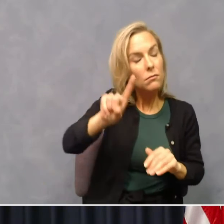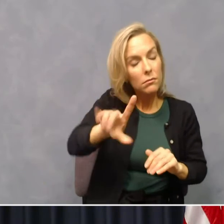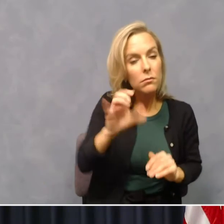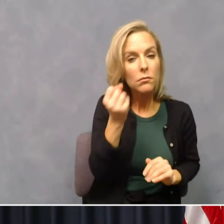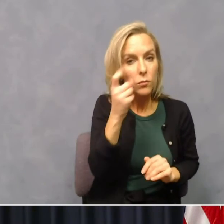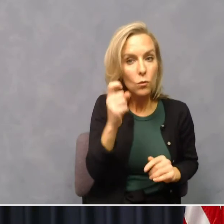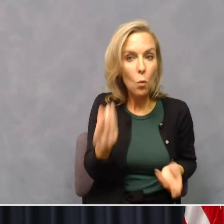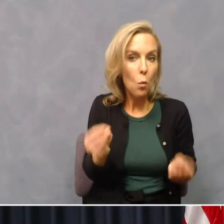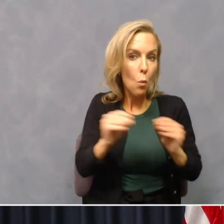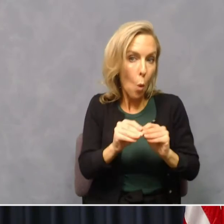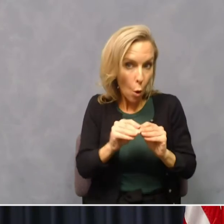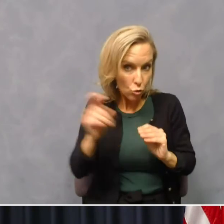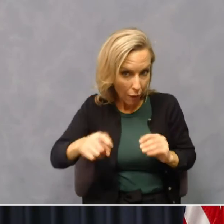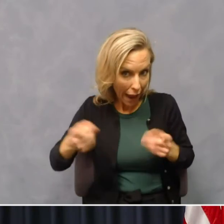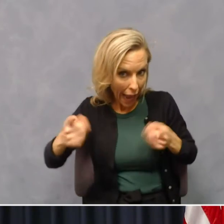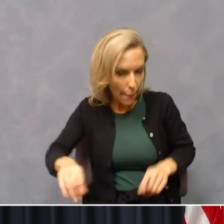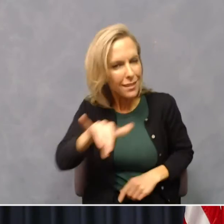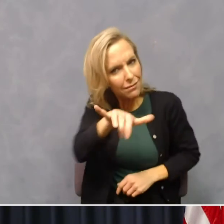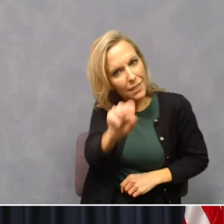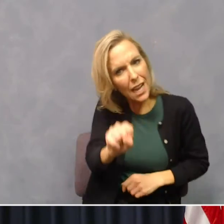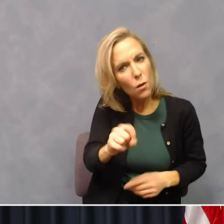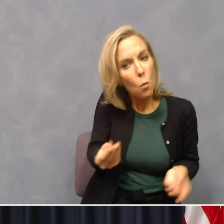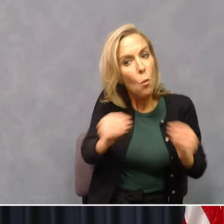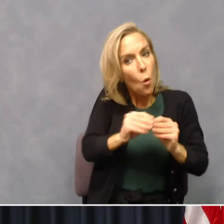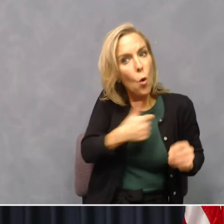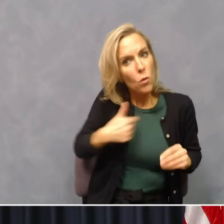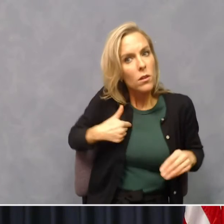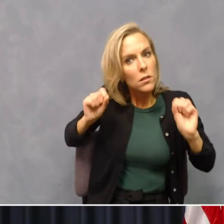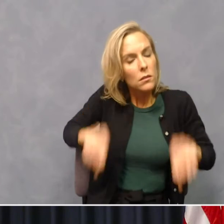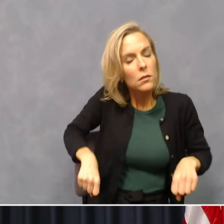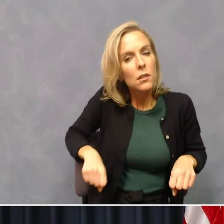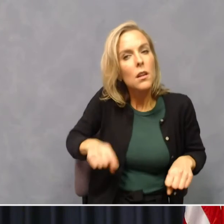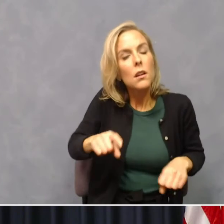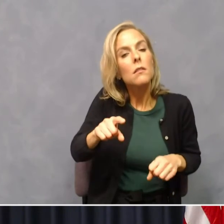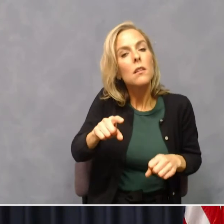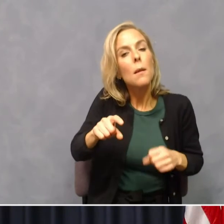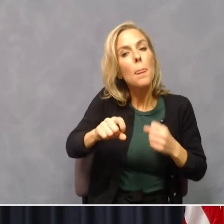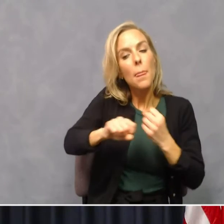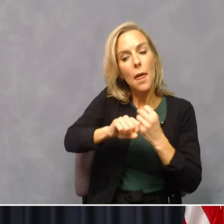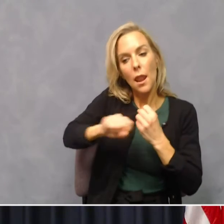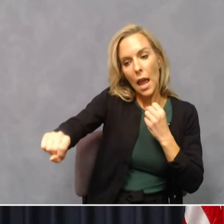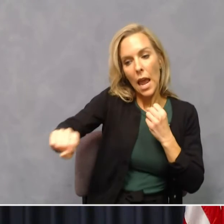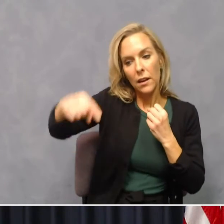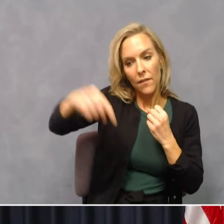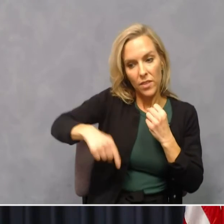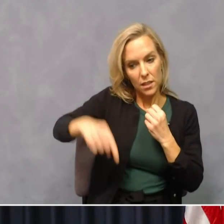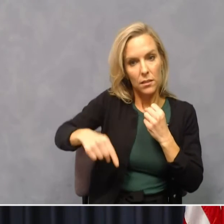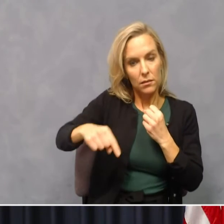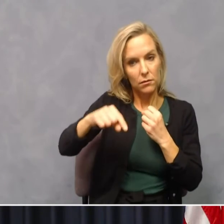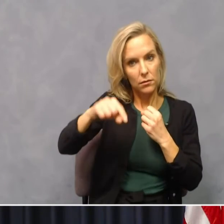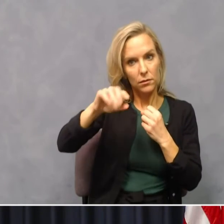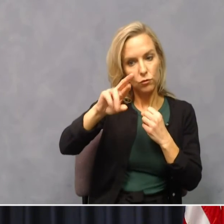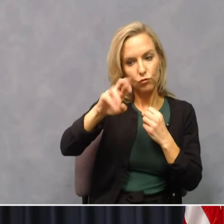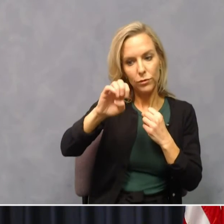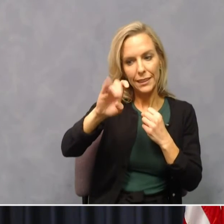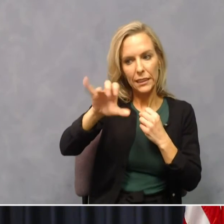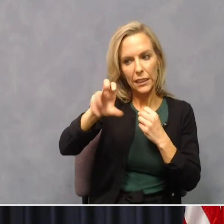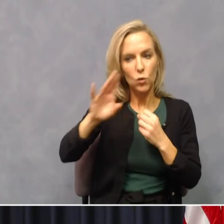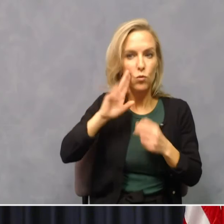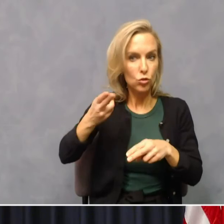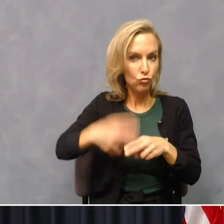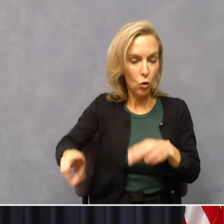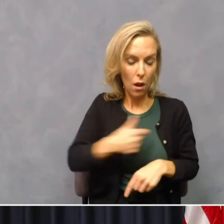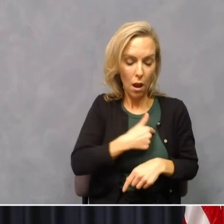done? Yes, because if more is done, I believe that the length of this recession will be shorter. Same thing I'm going to talk about with our state